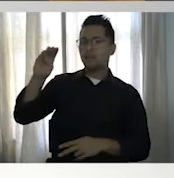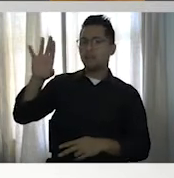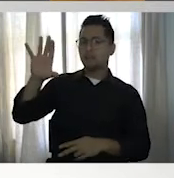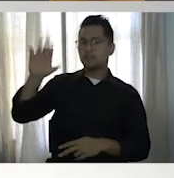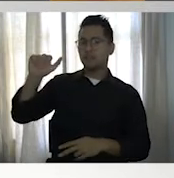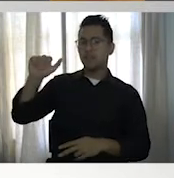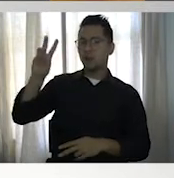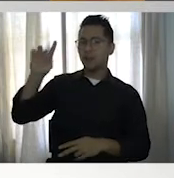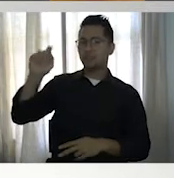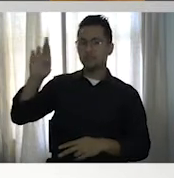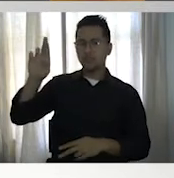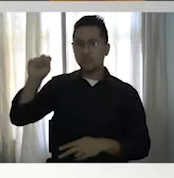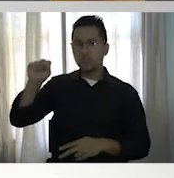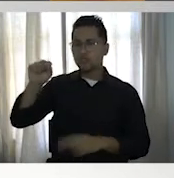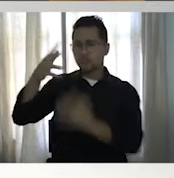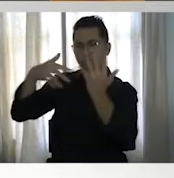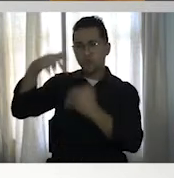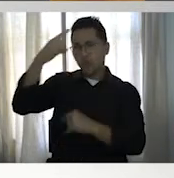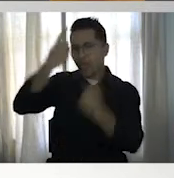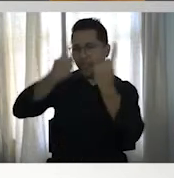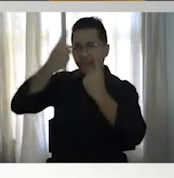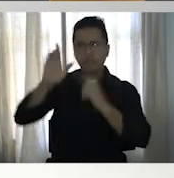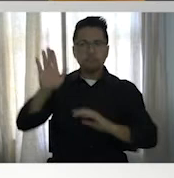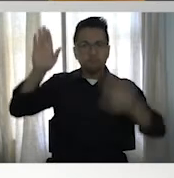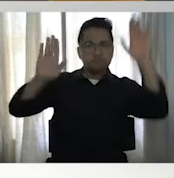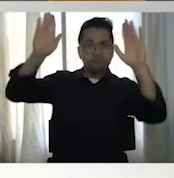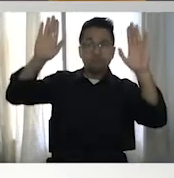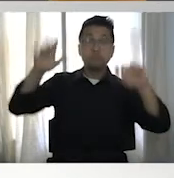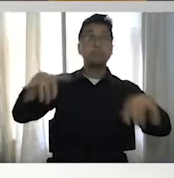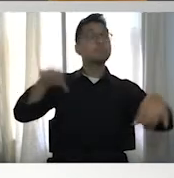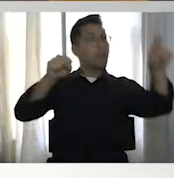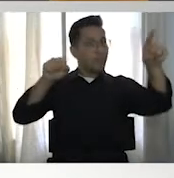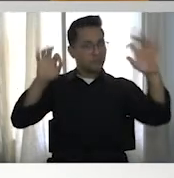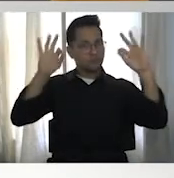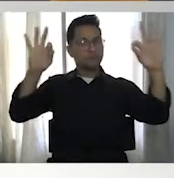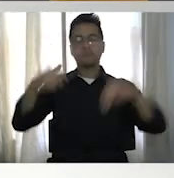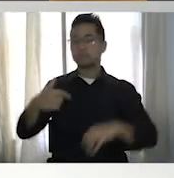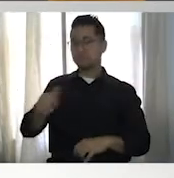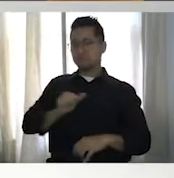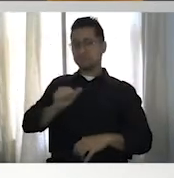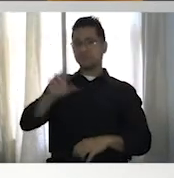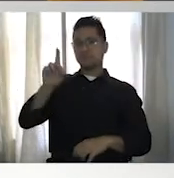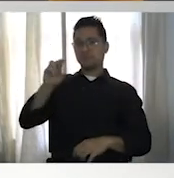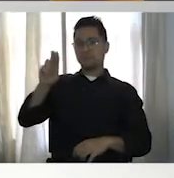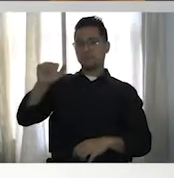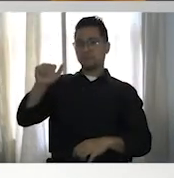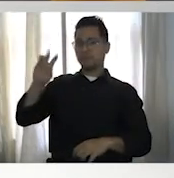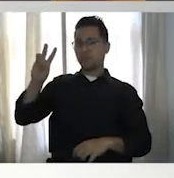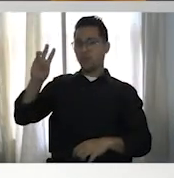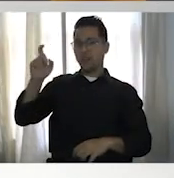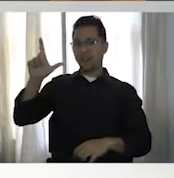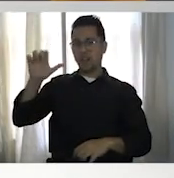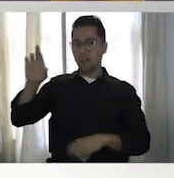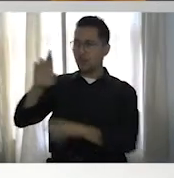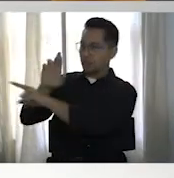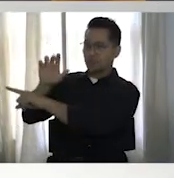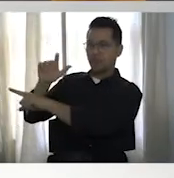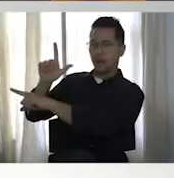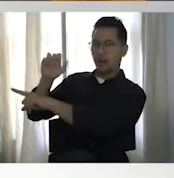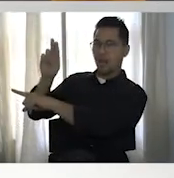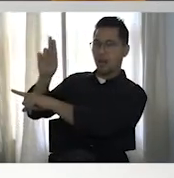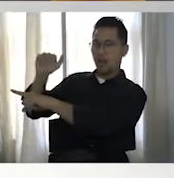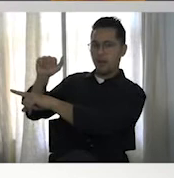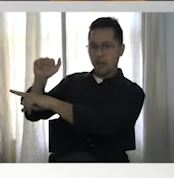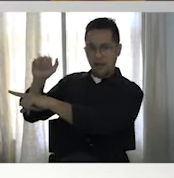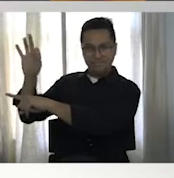got a couple of people, great. Okay, so who are we? I am Donna Wexler, this is Alana Fichtelberg,